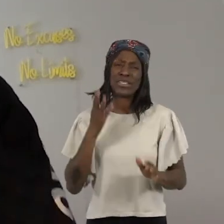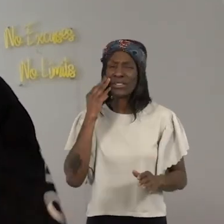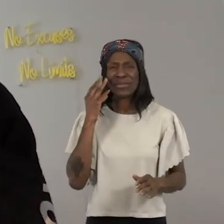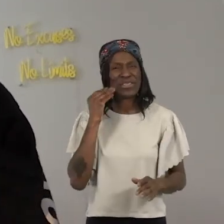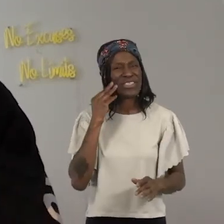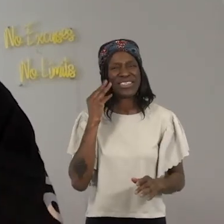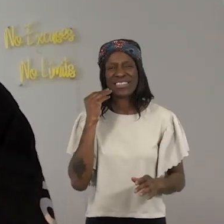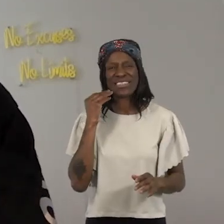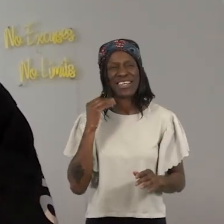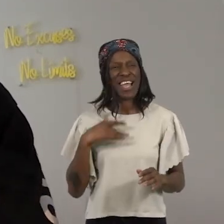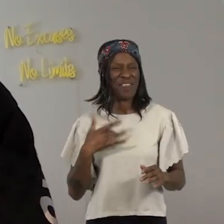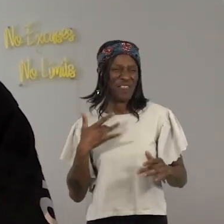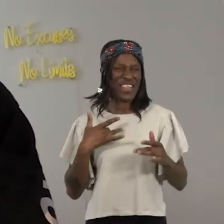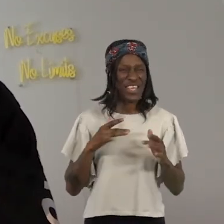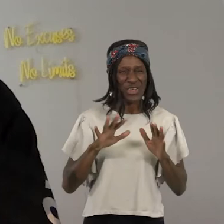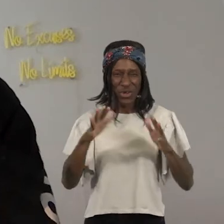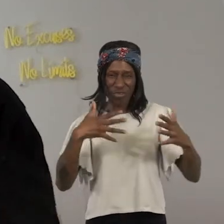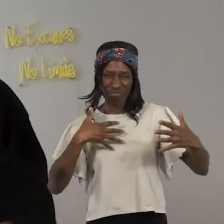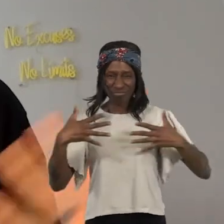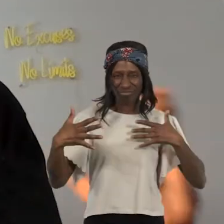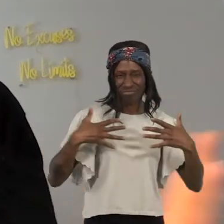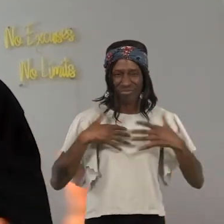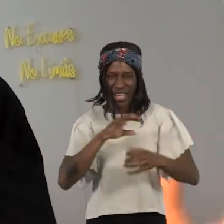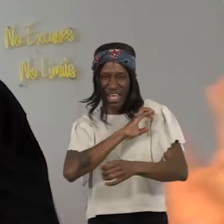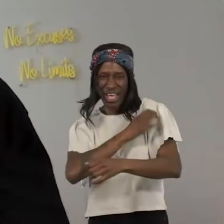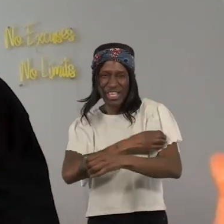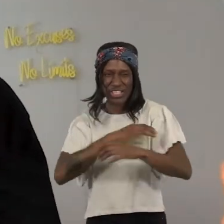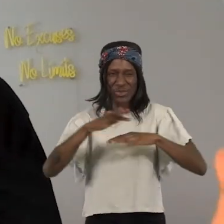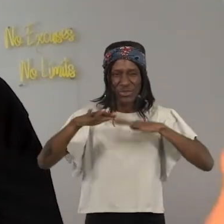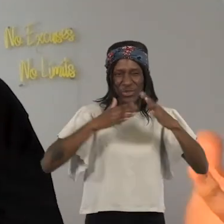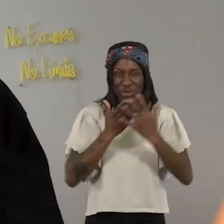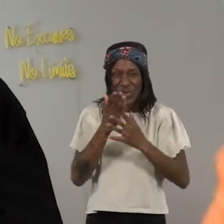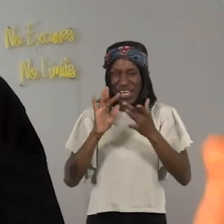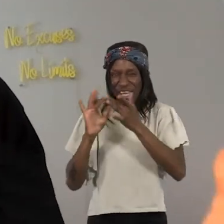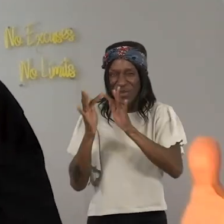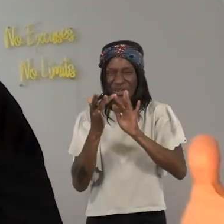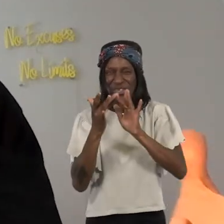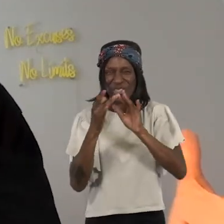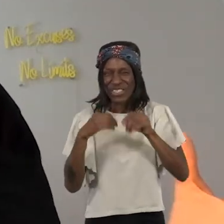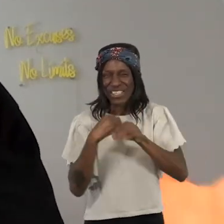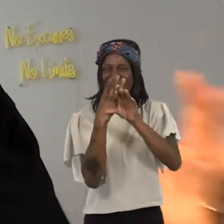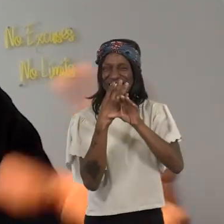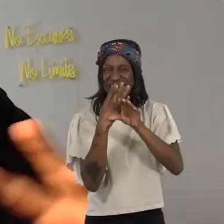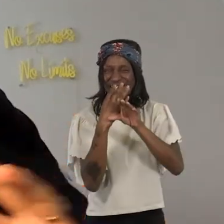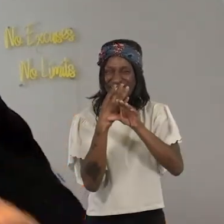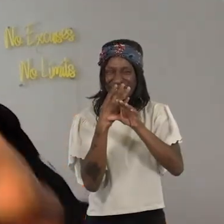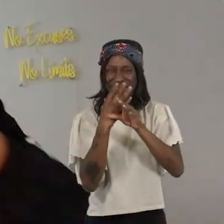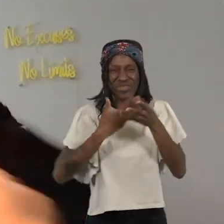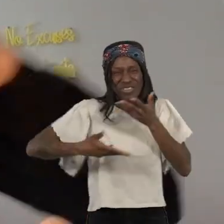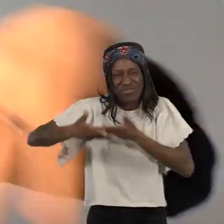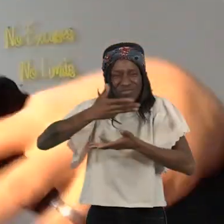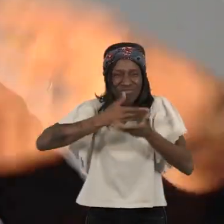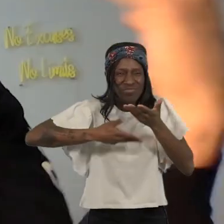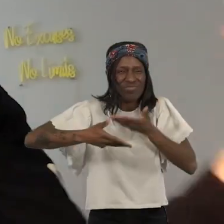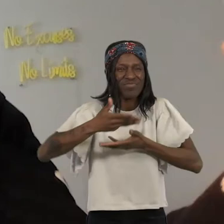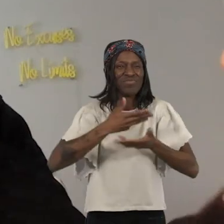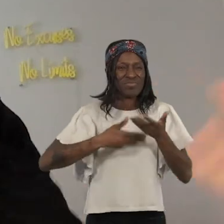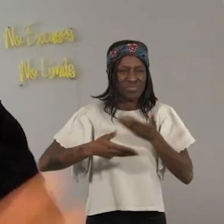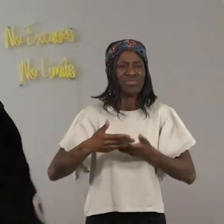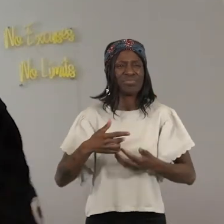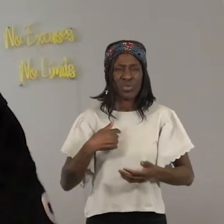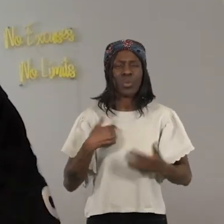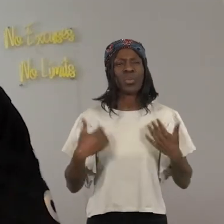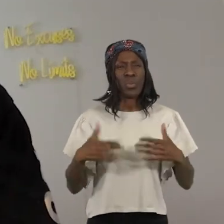an incredible experience because I got to feel your energy through the internet cable